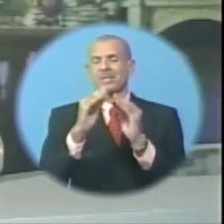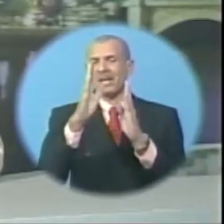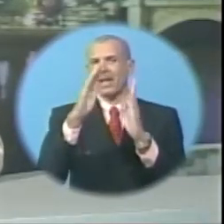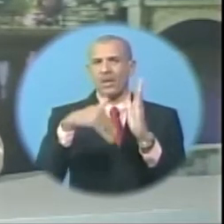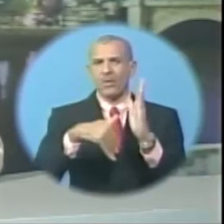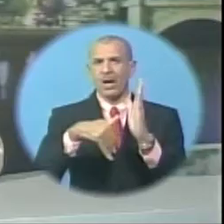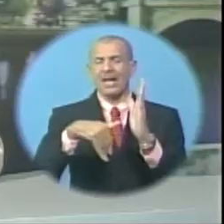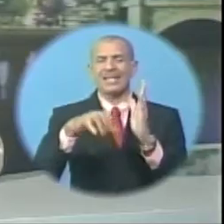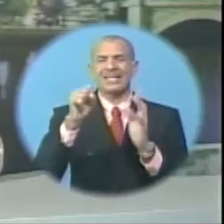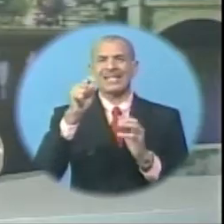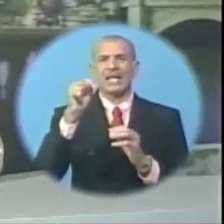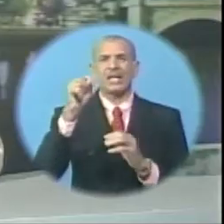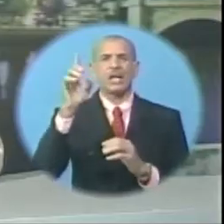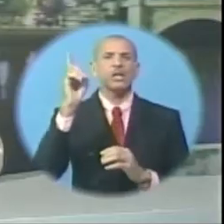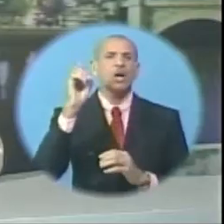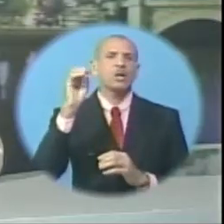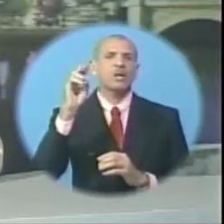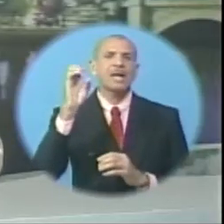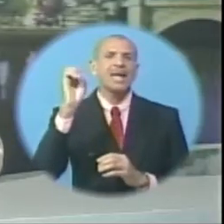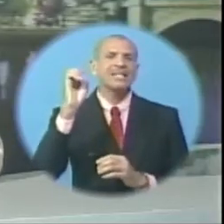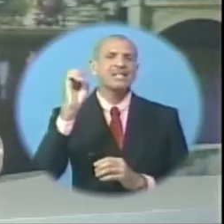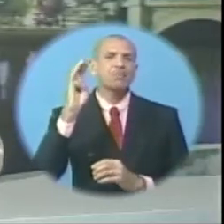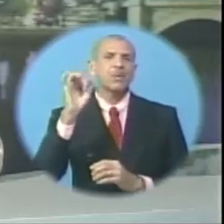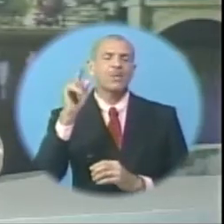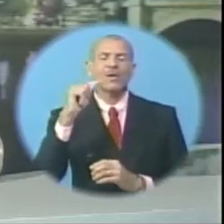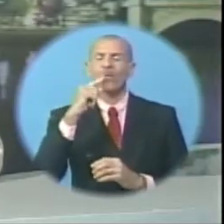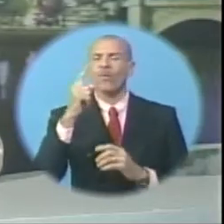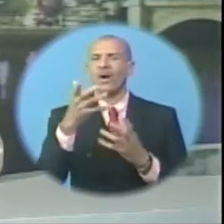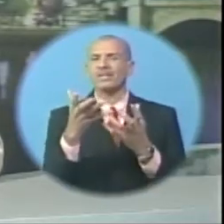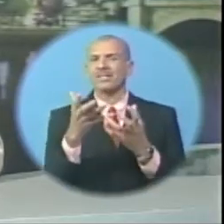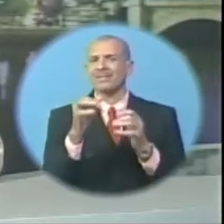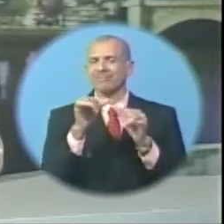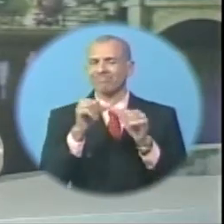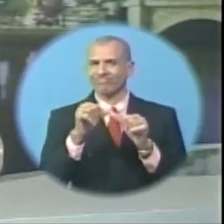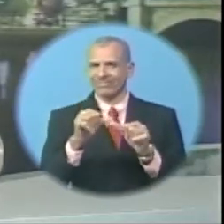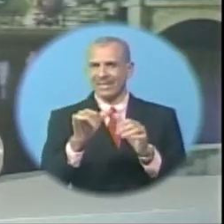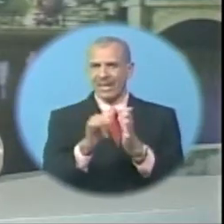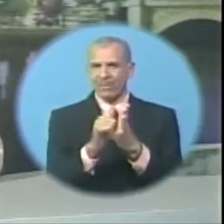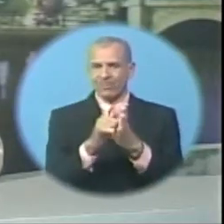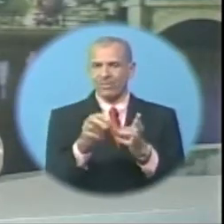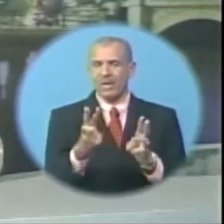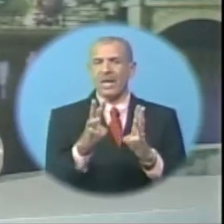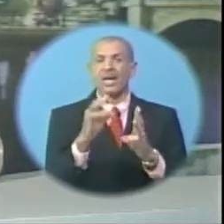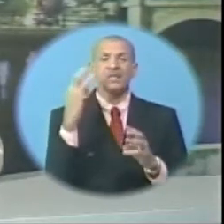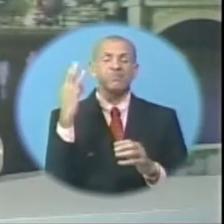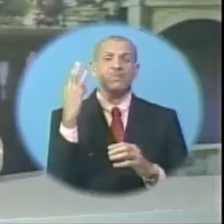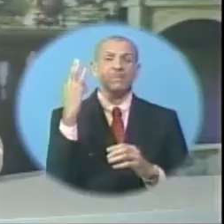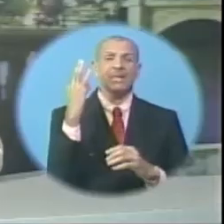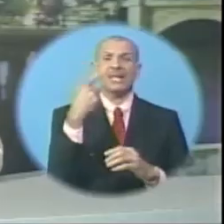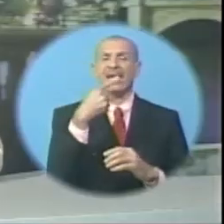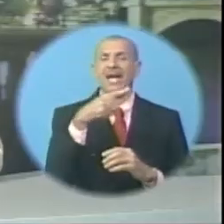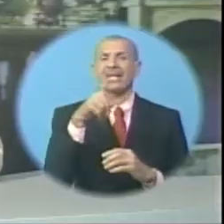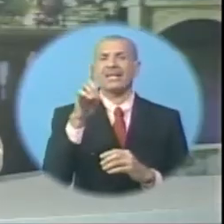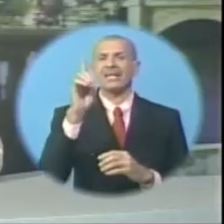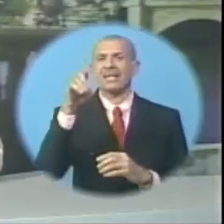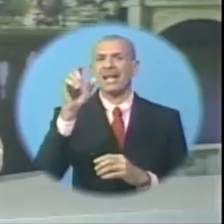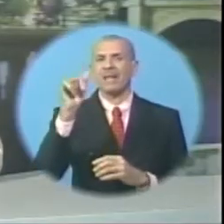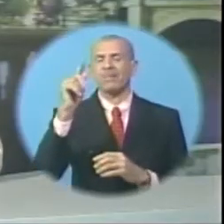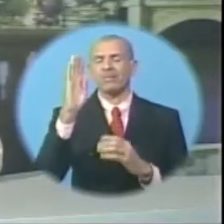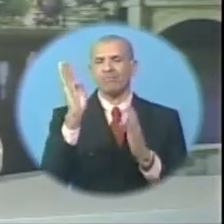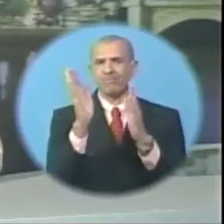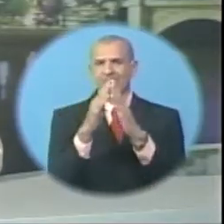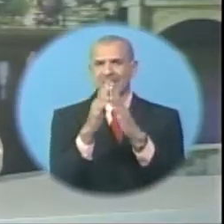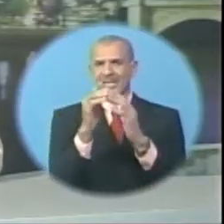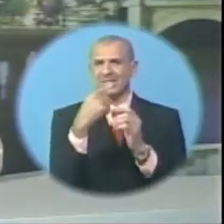Esther Bayasuku says her ministry wants to keep them that way. Speaking at a recent Democratic Labour Party FACT meeting,